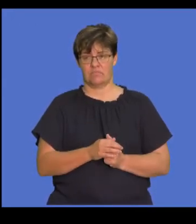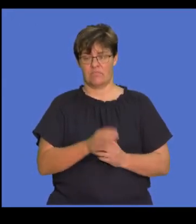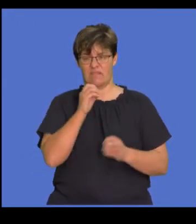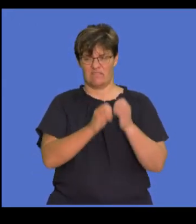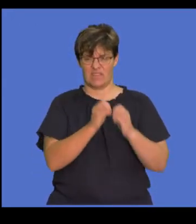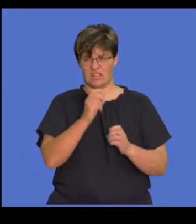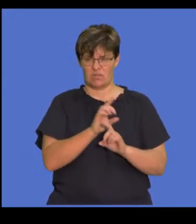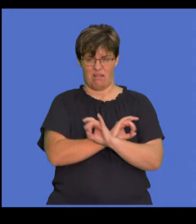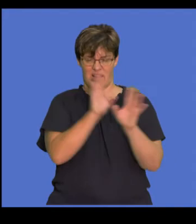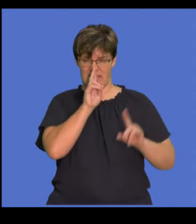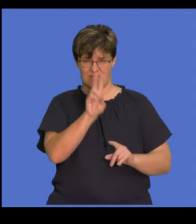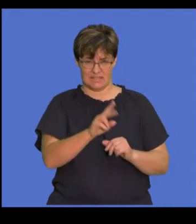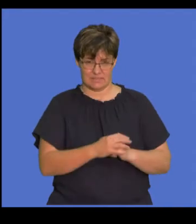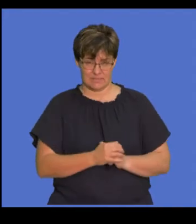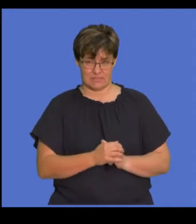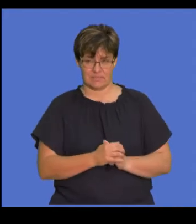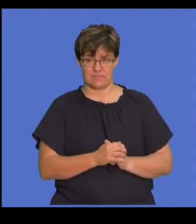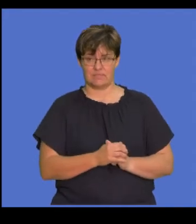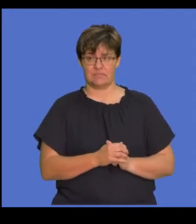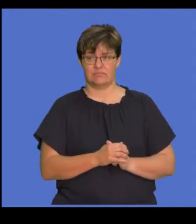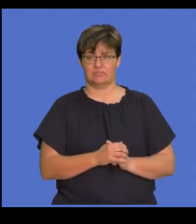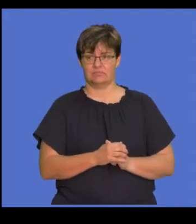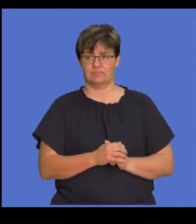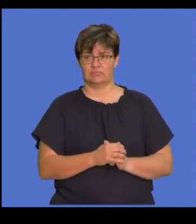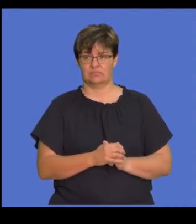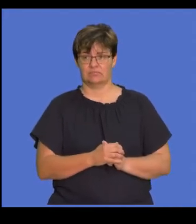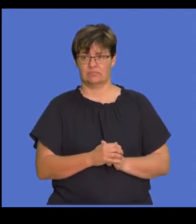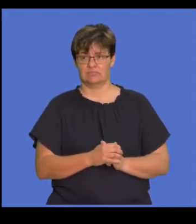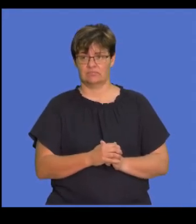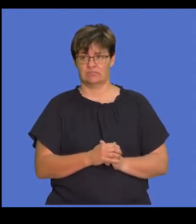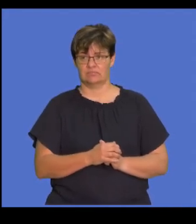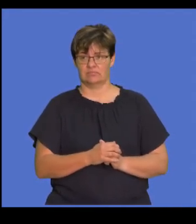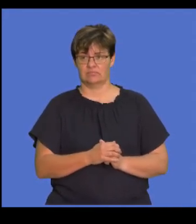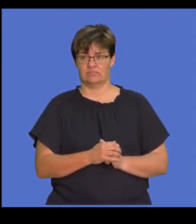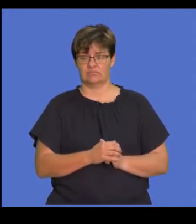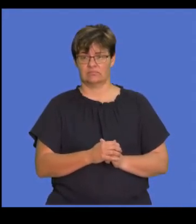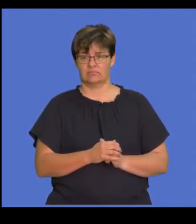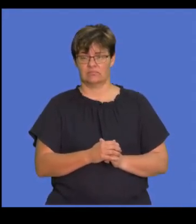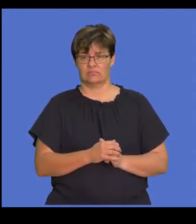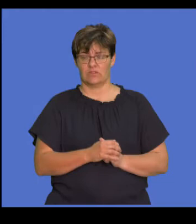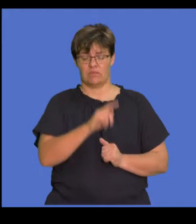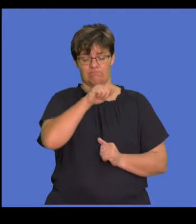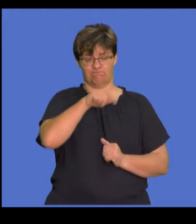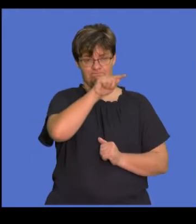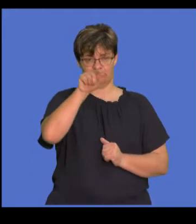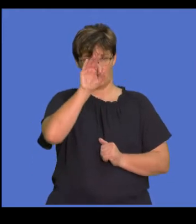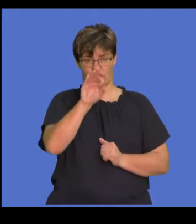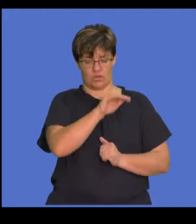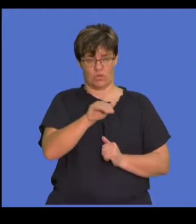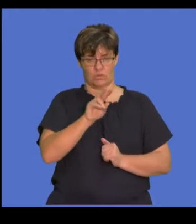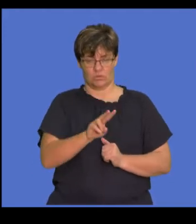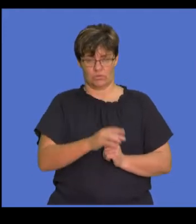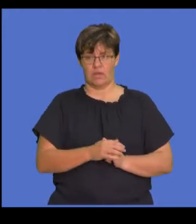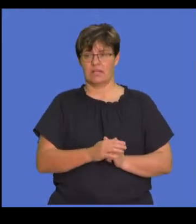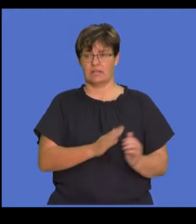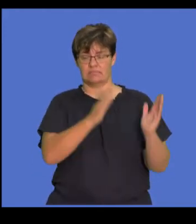fix this so you can see it clearly. So this is square root of 3 over 2. And